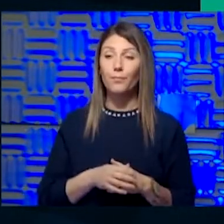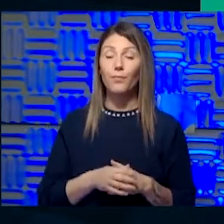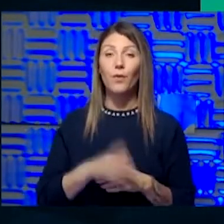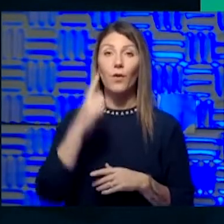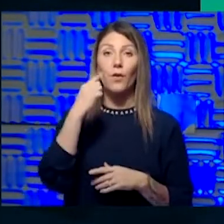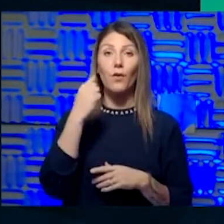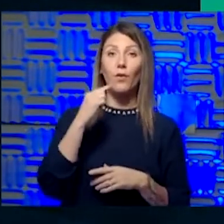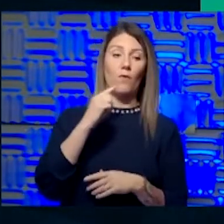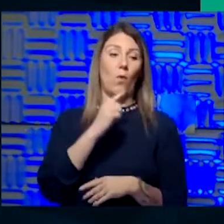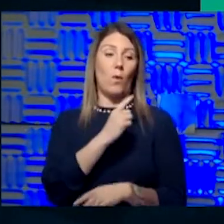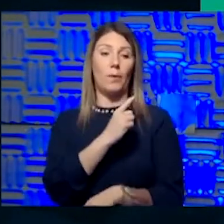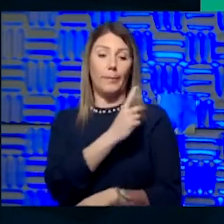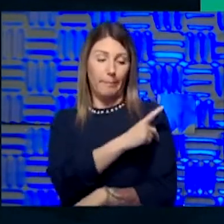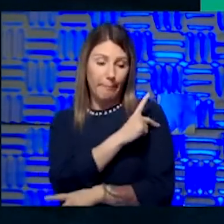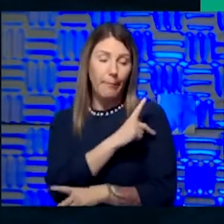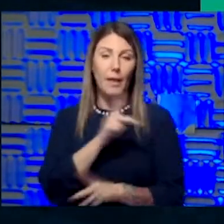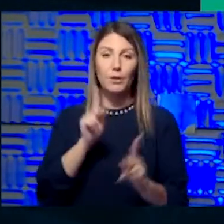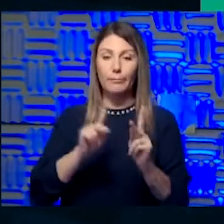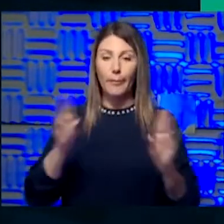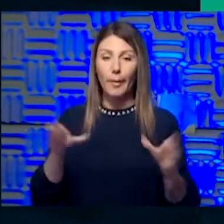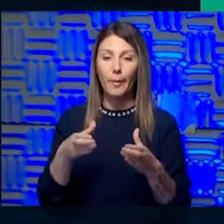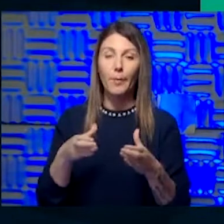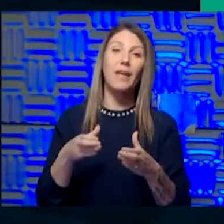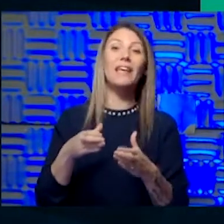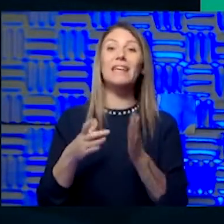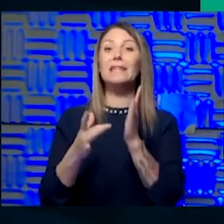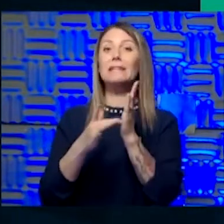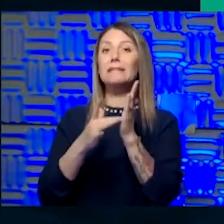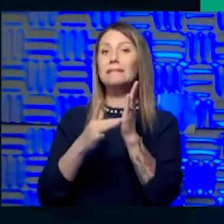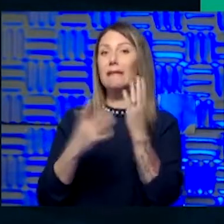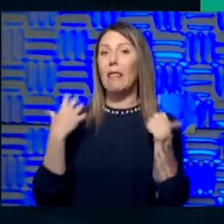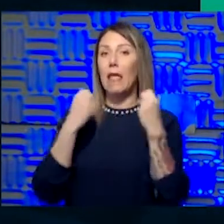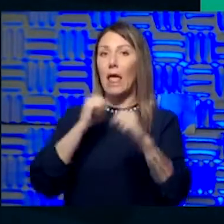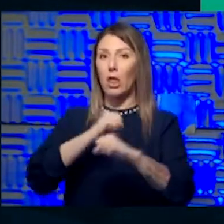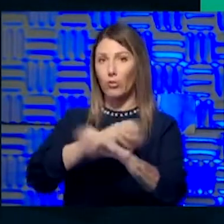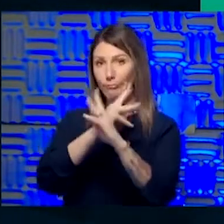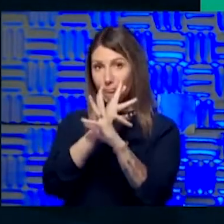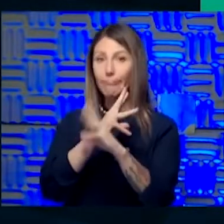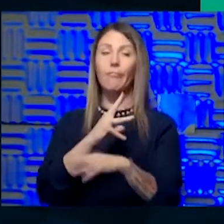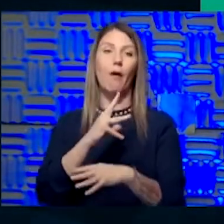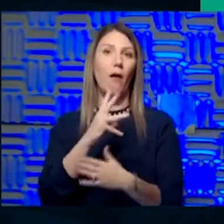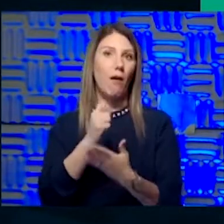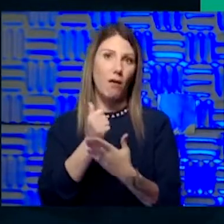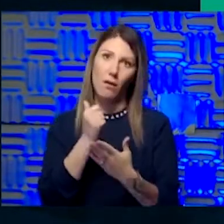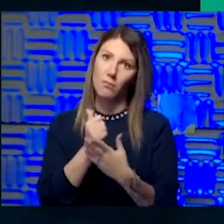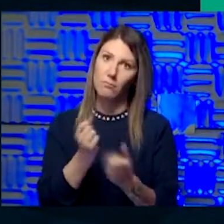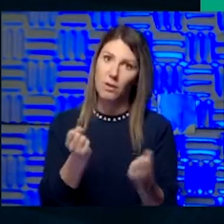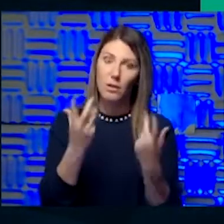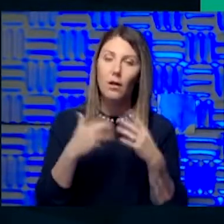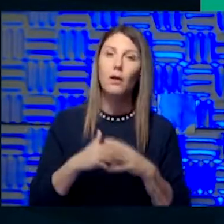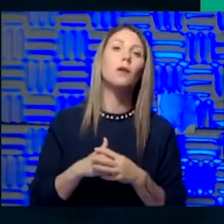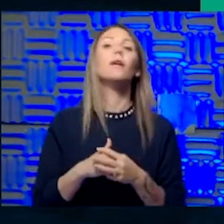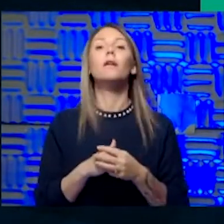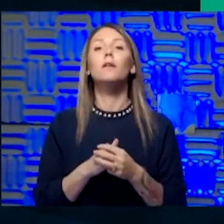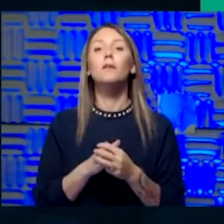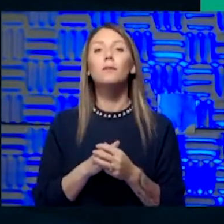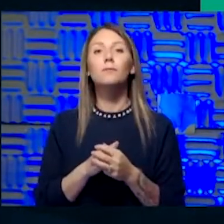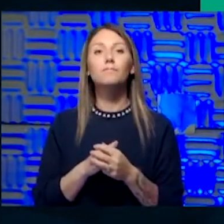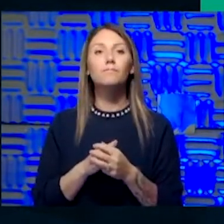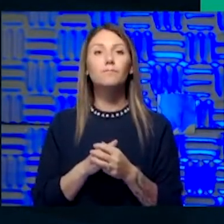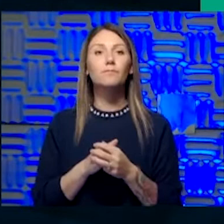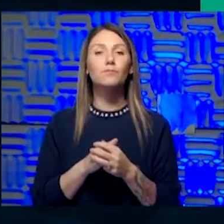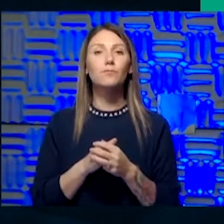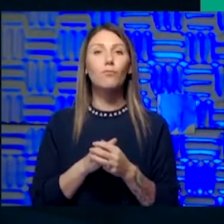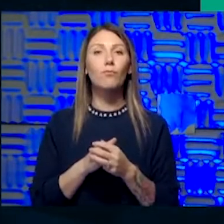patient population also, the telehealth has helped quite a bit. I mean, already in